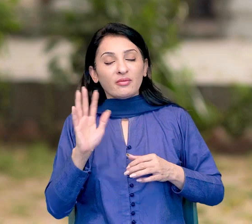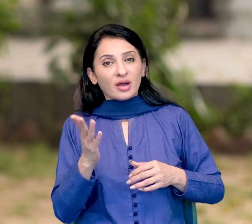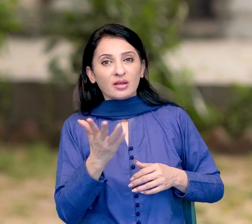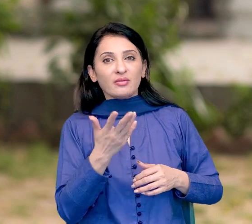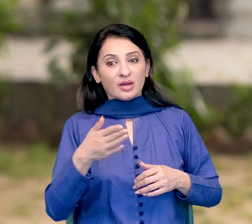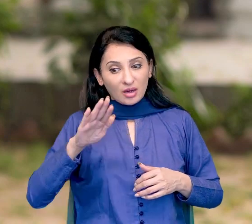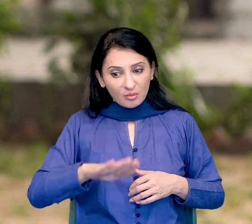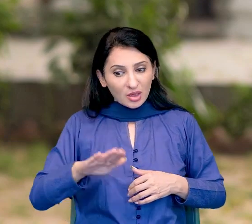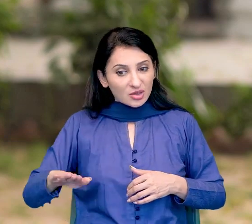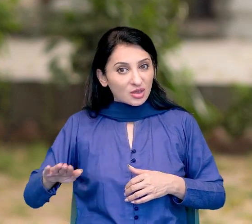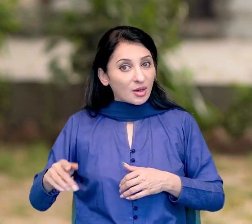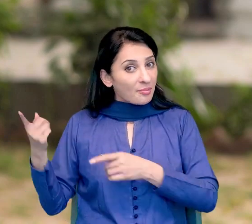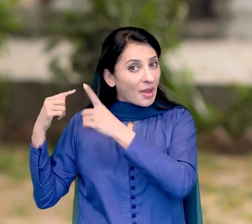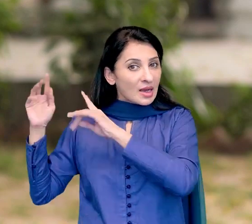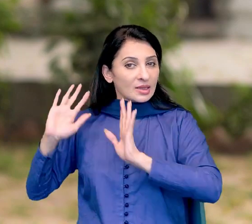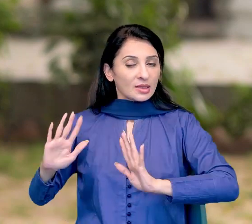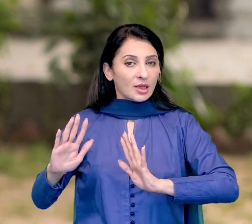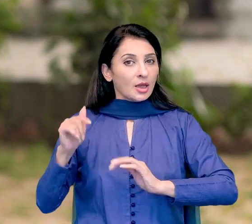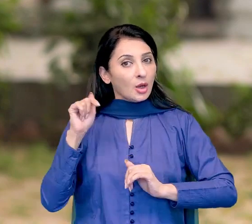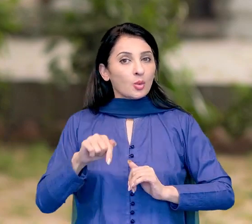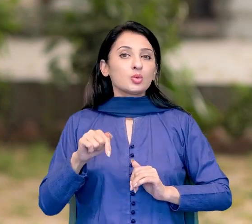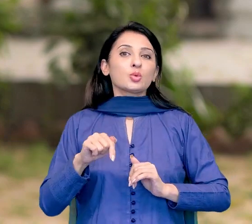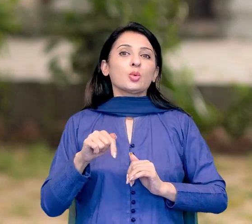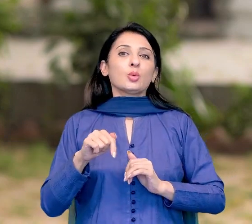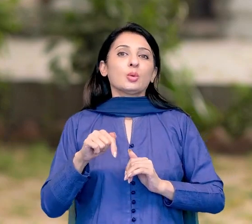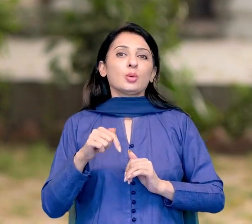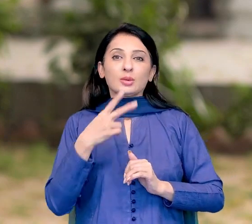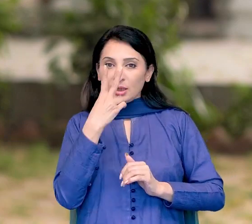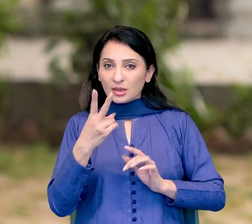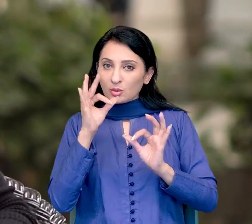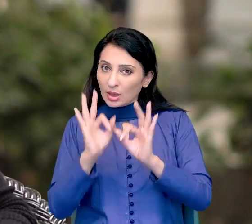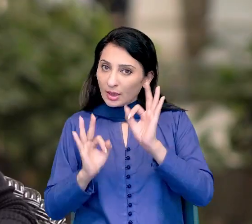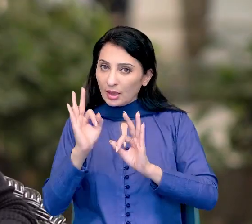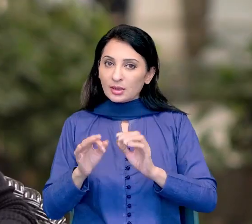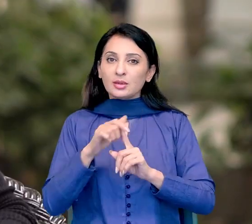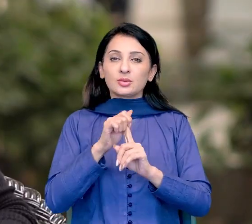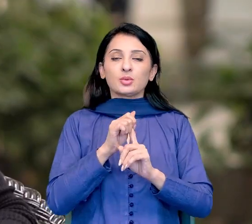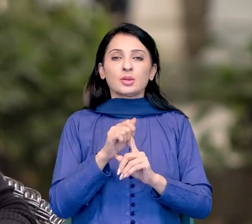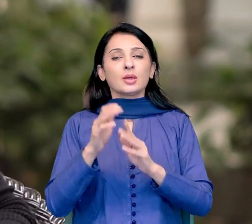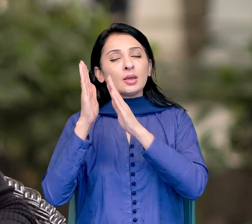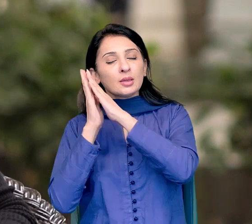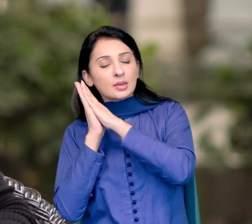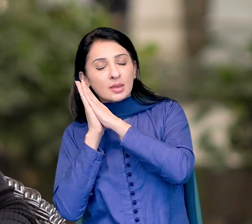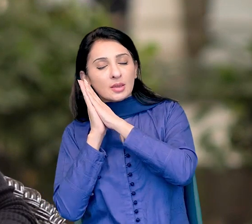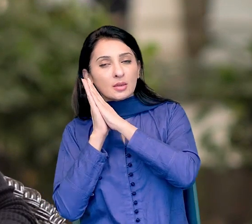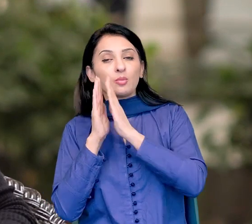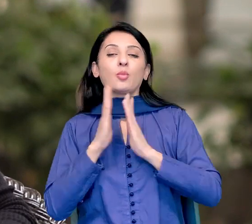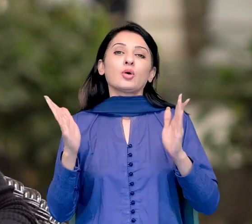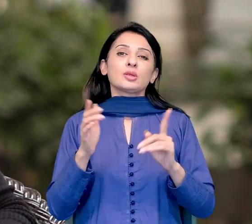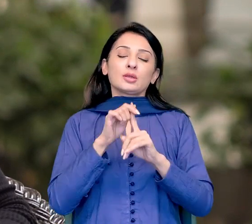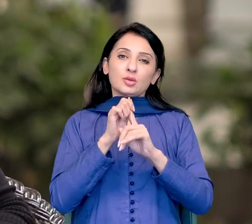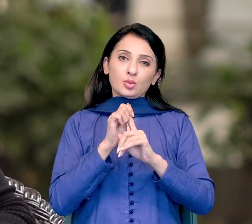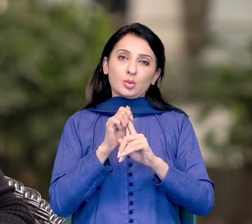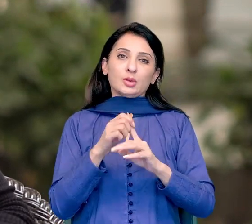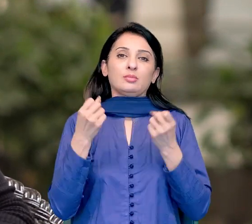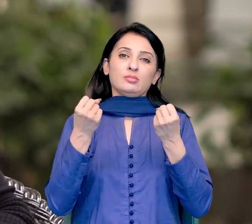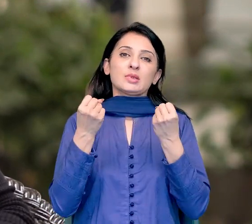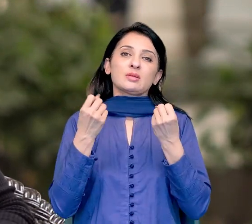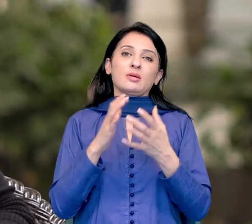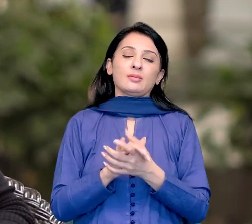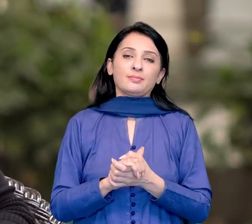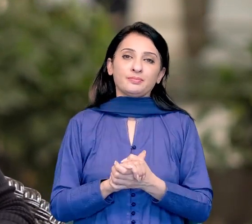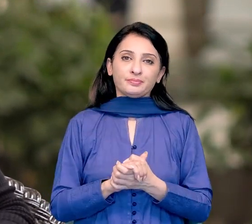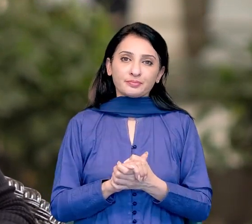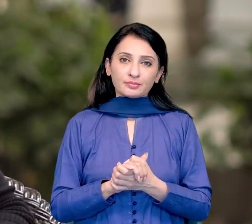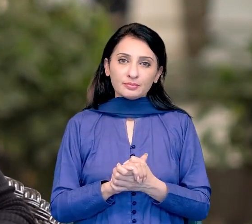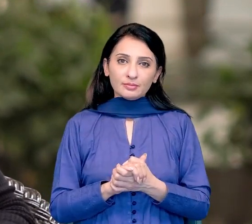anxiety or a history of trauma, especially trauma in childhood. Need or sleep also becomes a